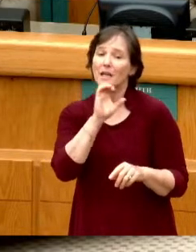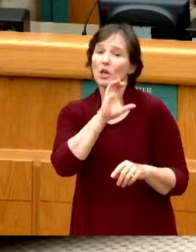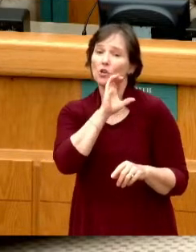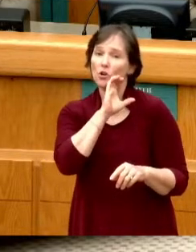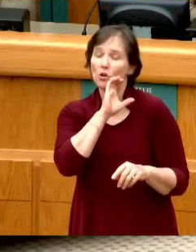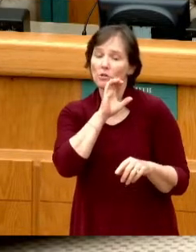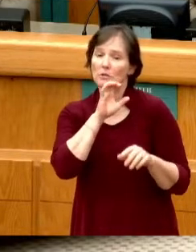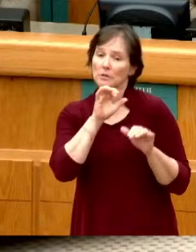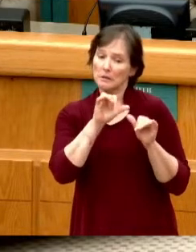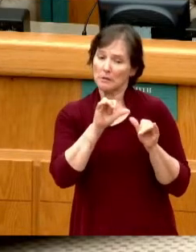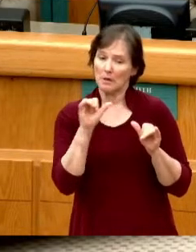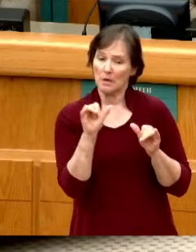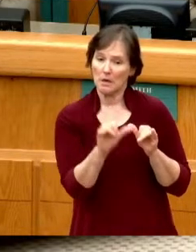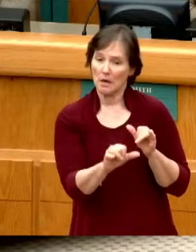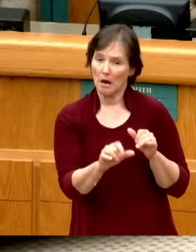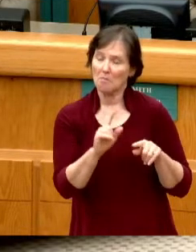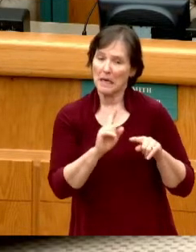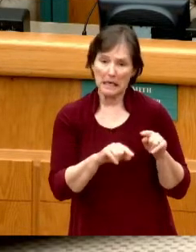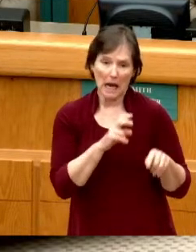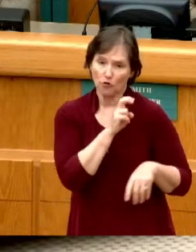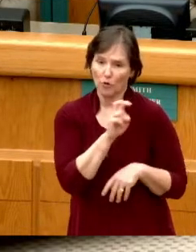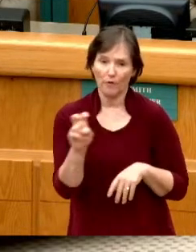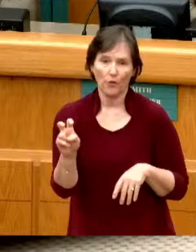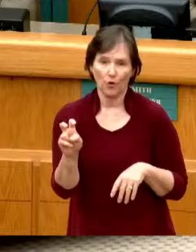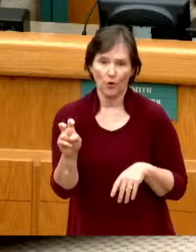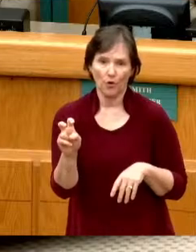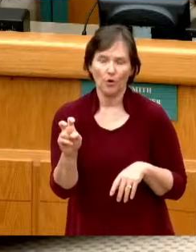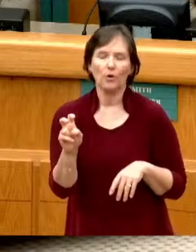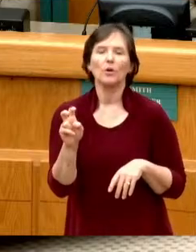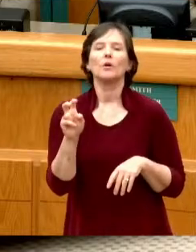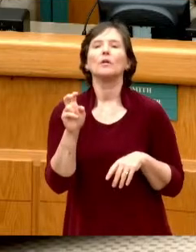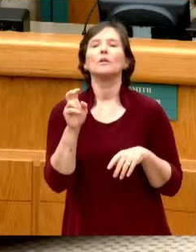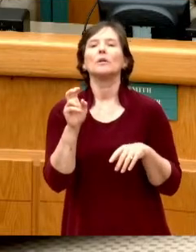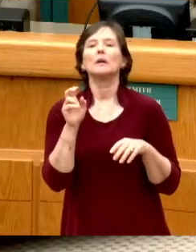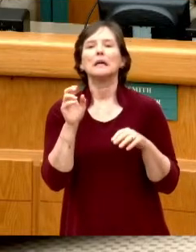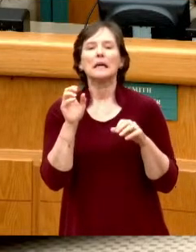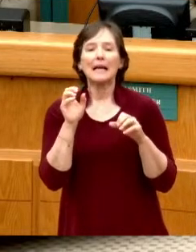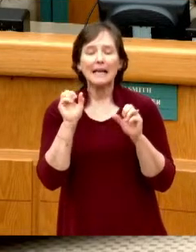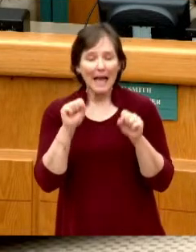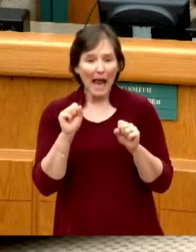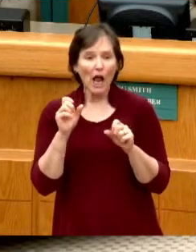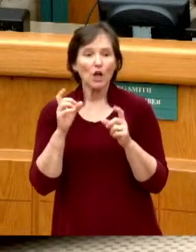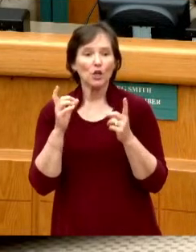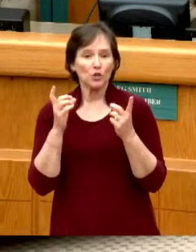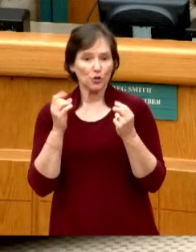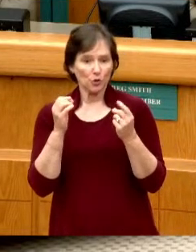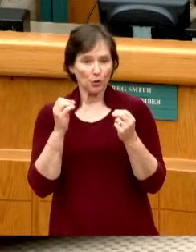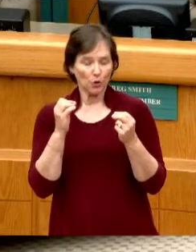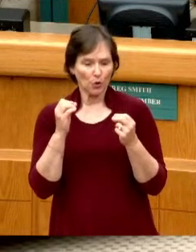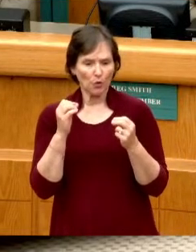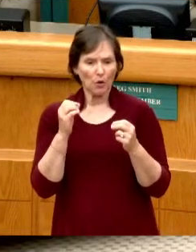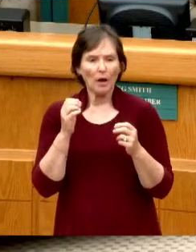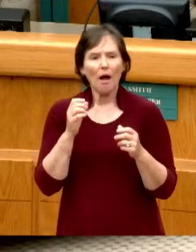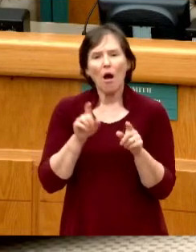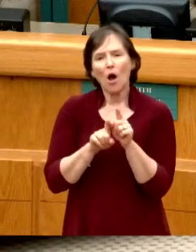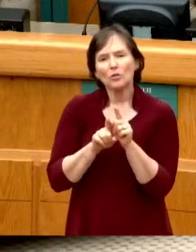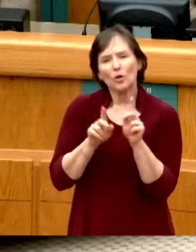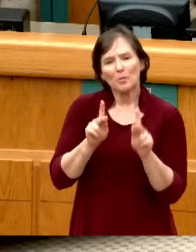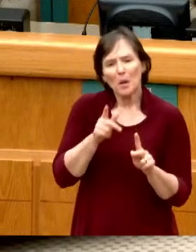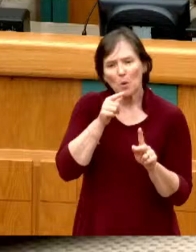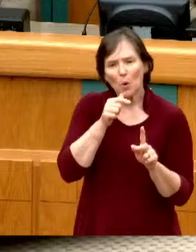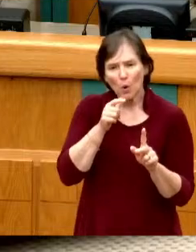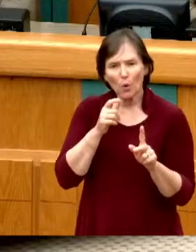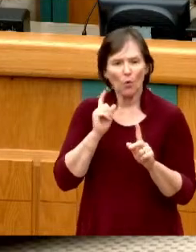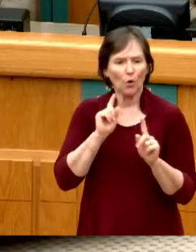of time are making daily trips to pick up meals. And I'm sorry, many of those who care for our seniors are making daily trips